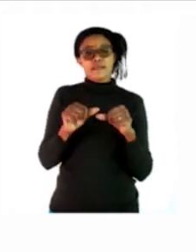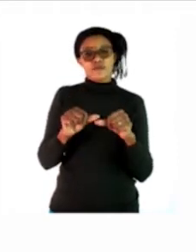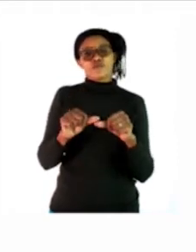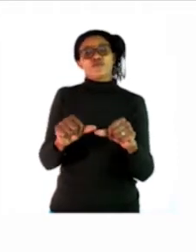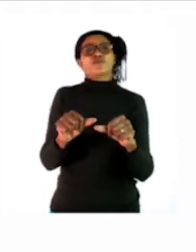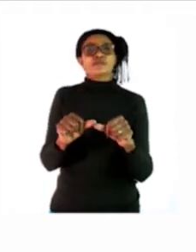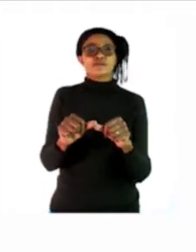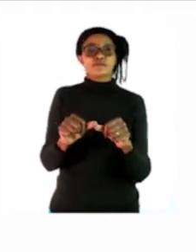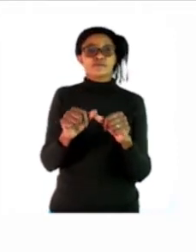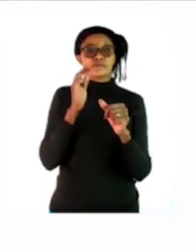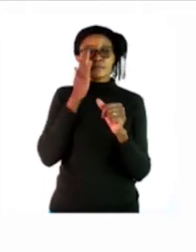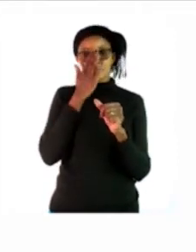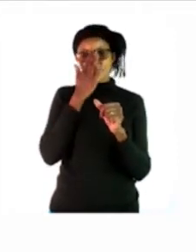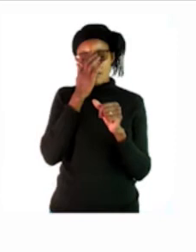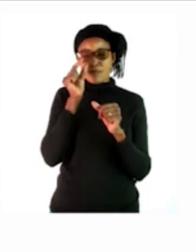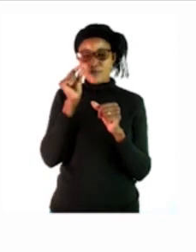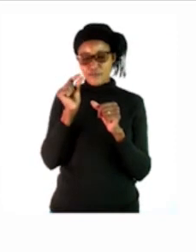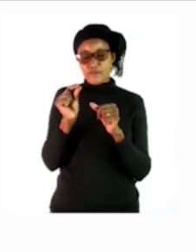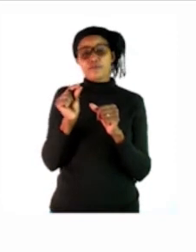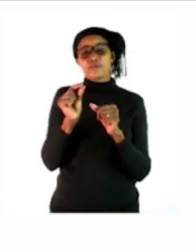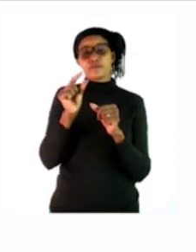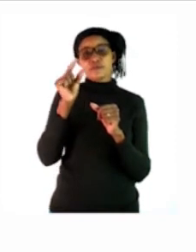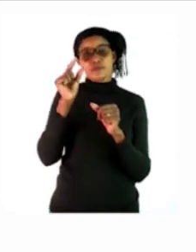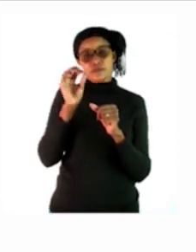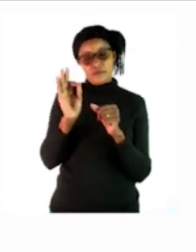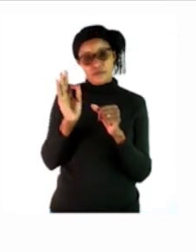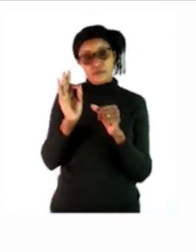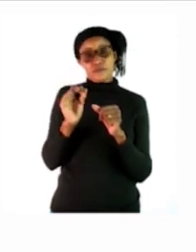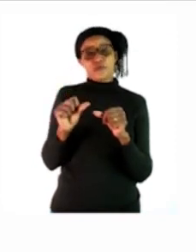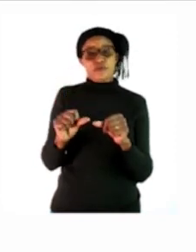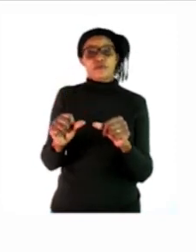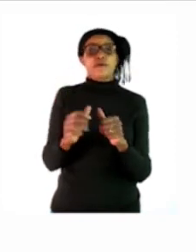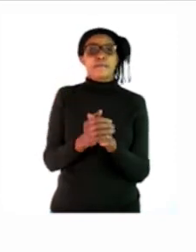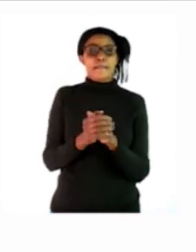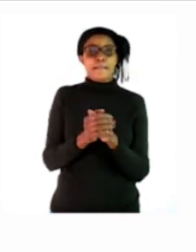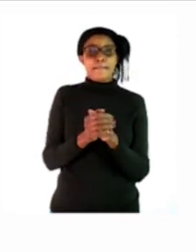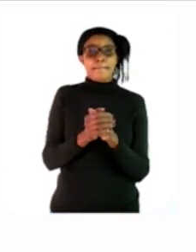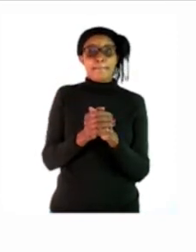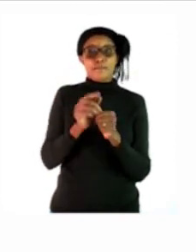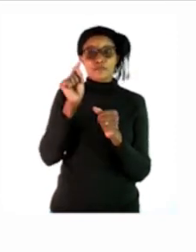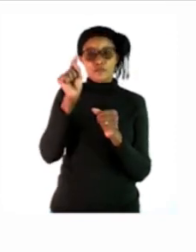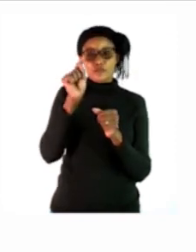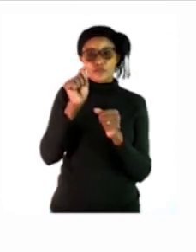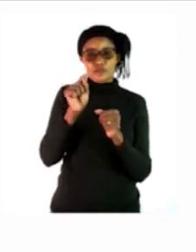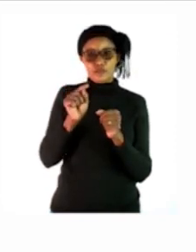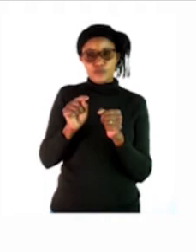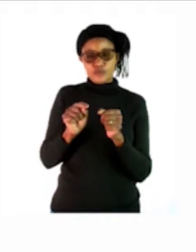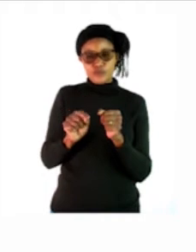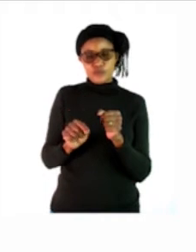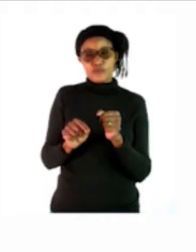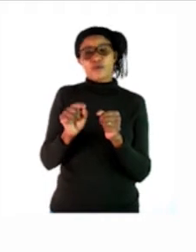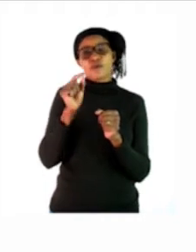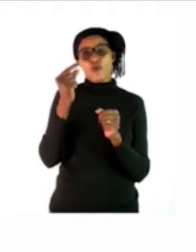the small F as well. You trace on the dotted lines and you